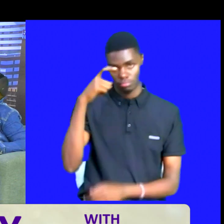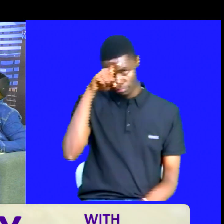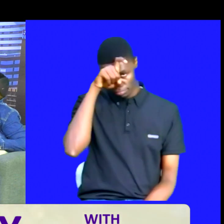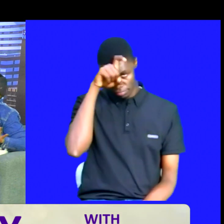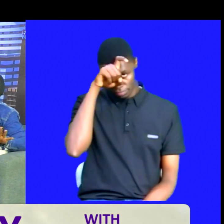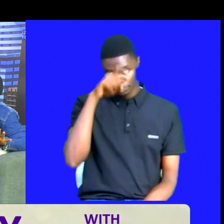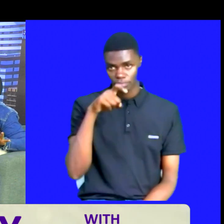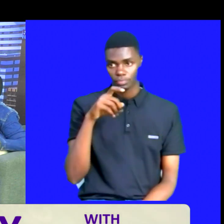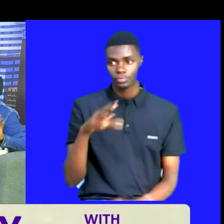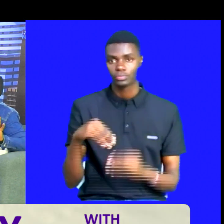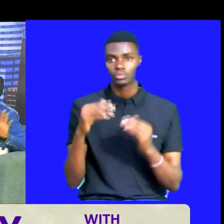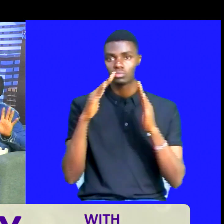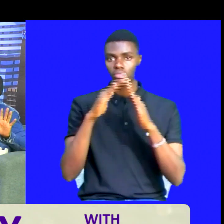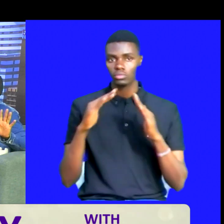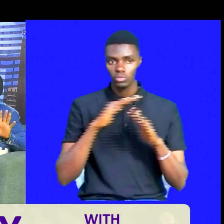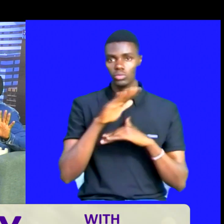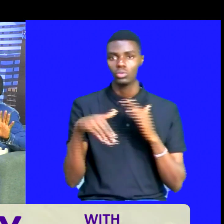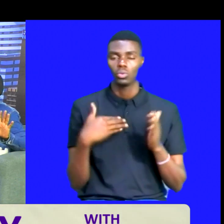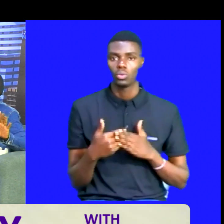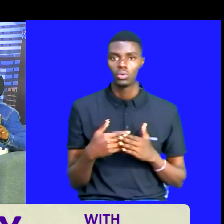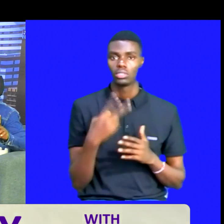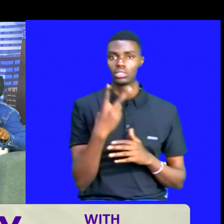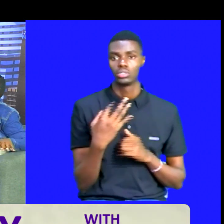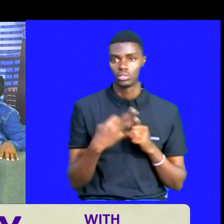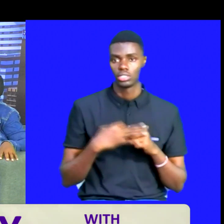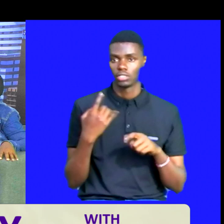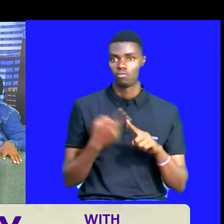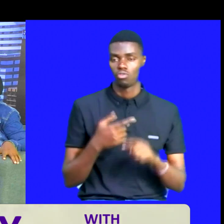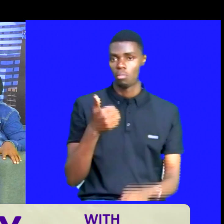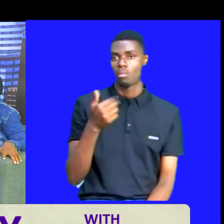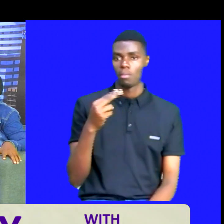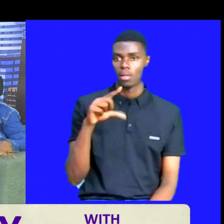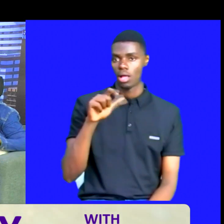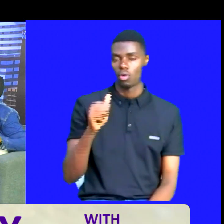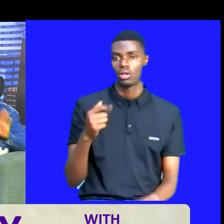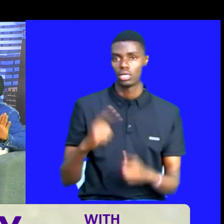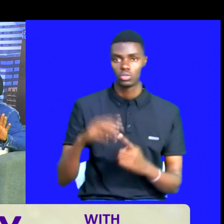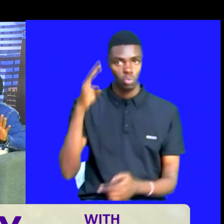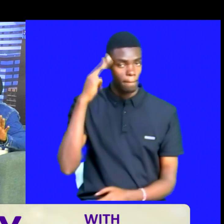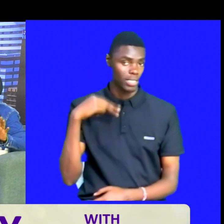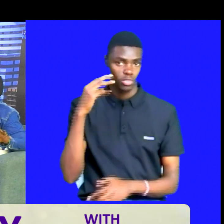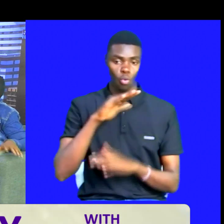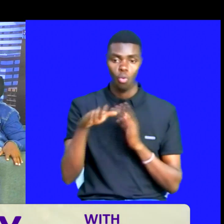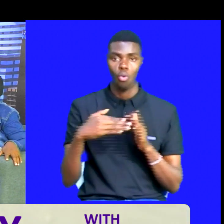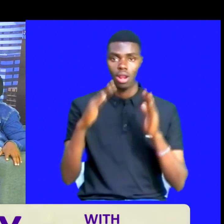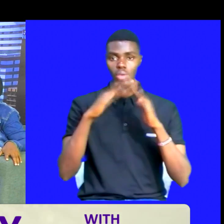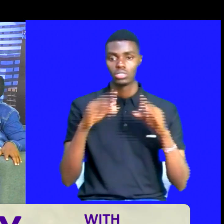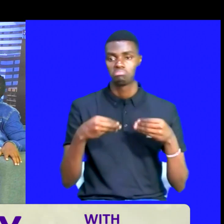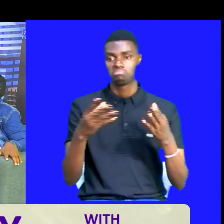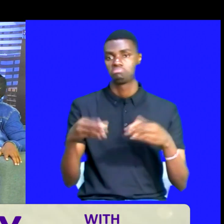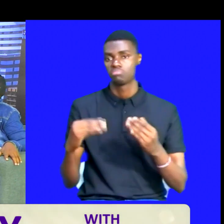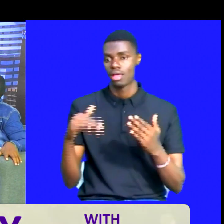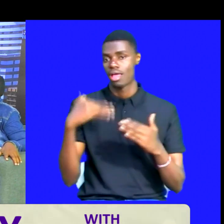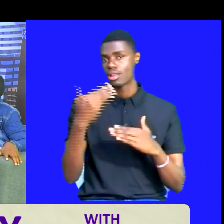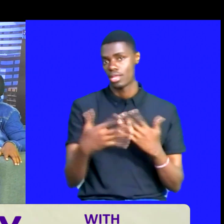were given houses. All the 28 delegations from Angola to Mexico, okay, all of them were given houses. The next one, which